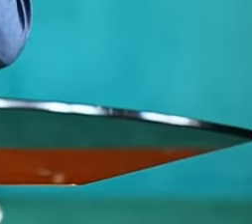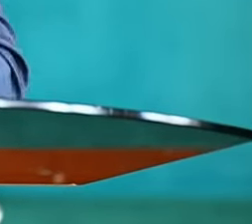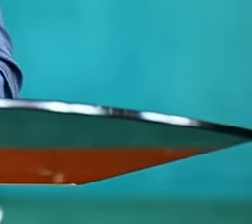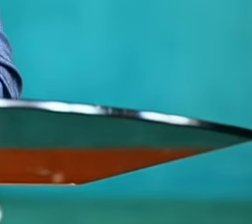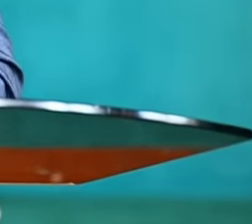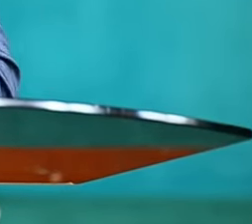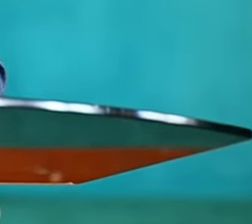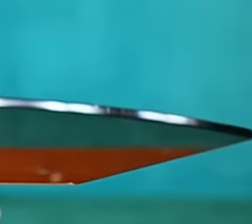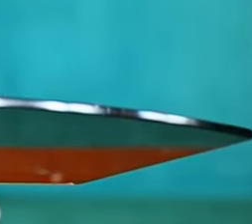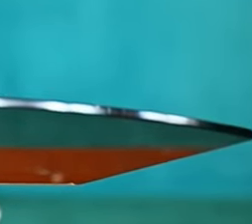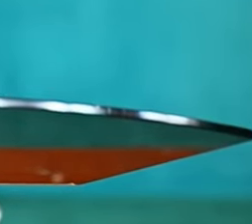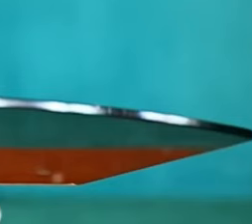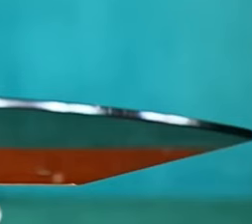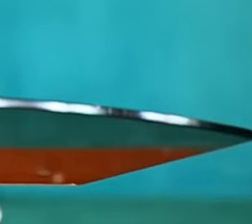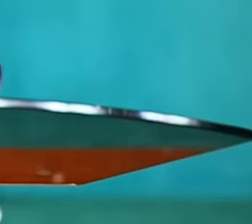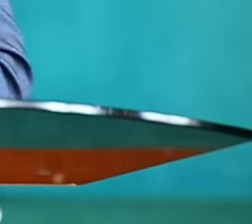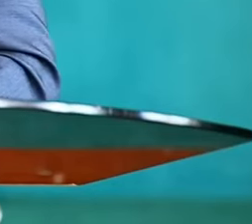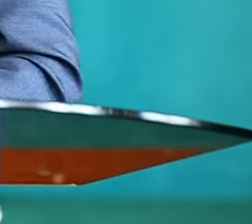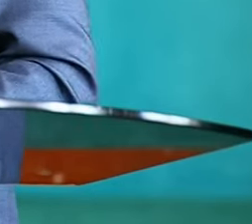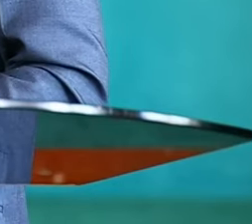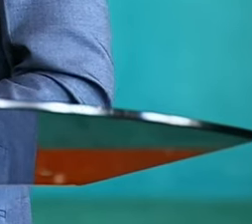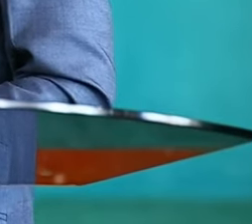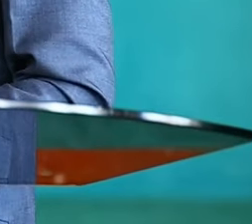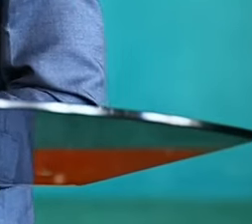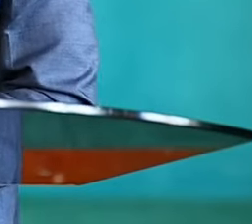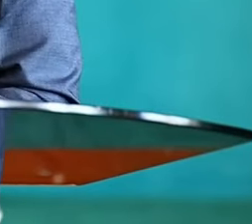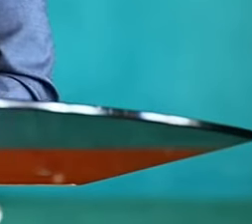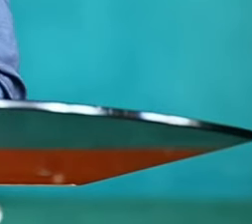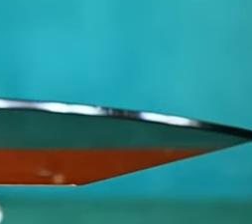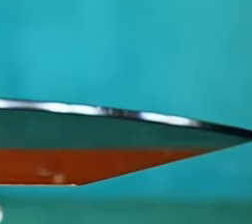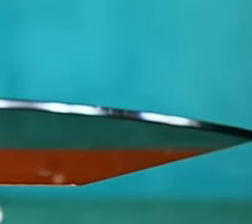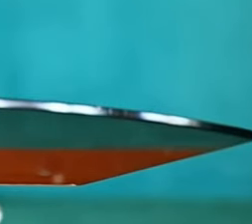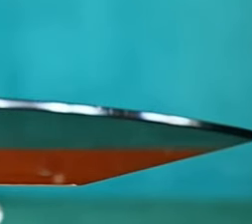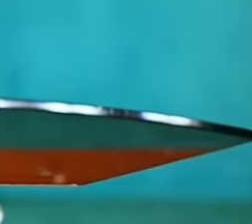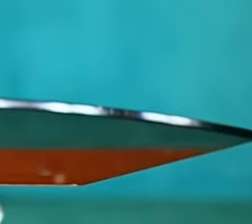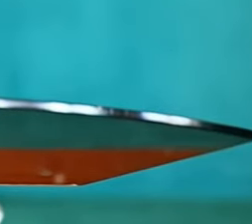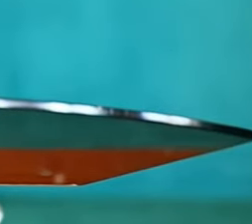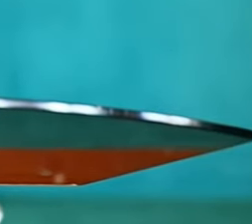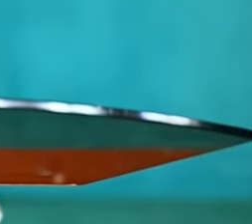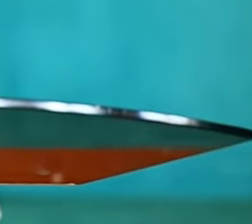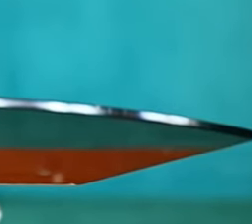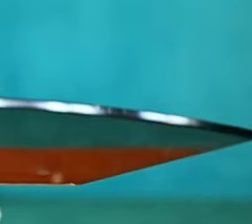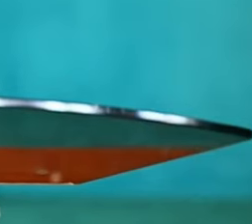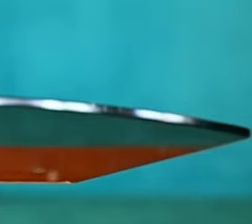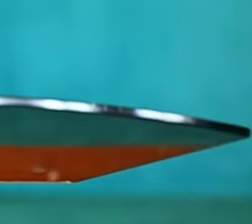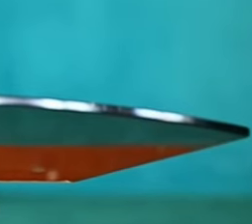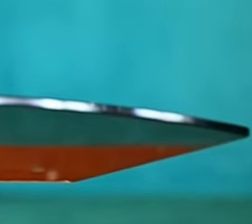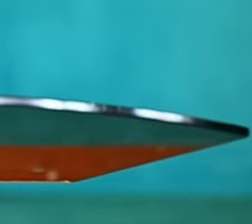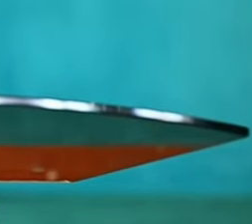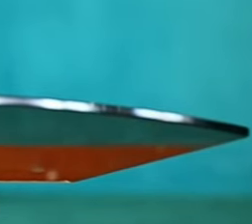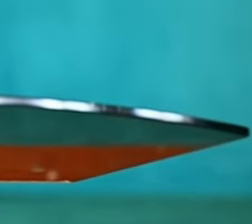still testify that if it were not for the Lord, our